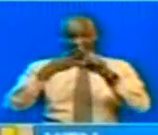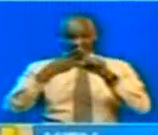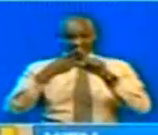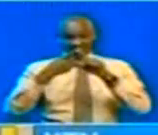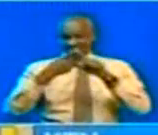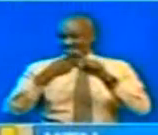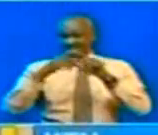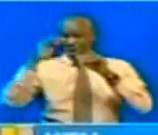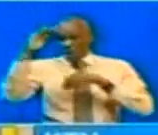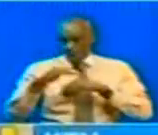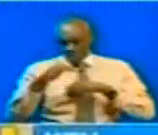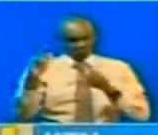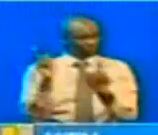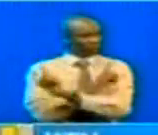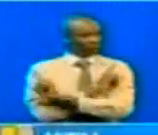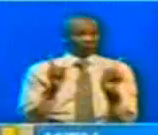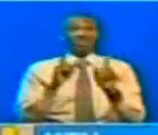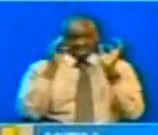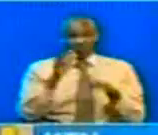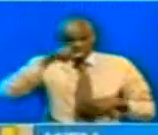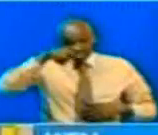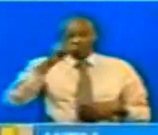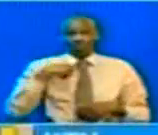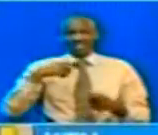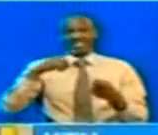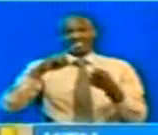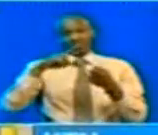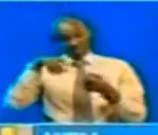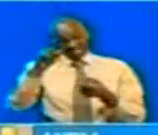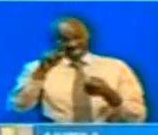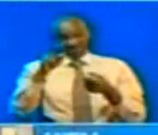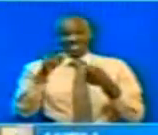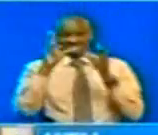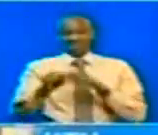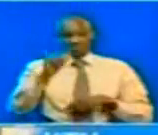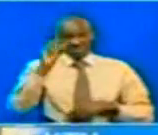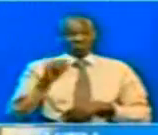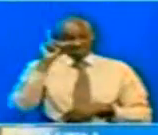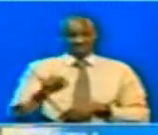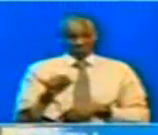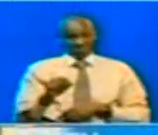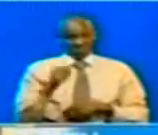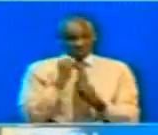don't compromise. So if you're one of those who are mediocre, you will actually find me